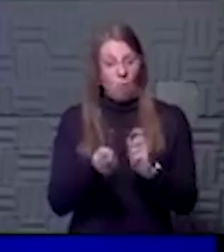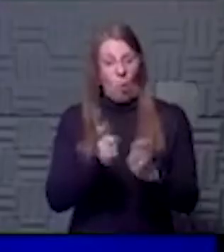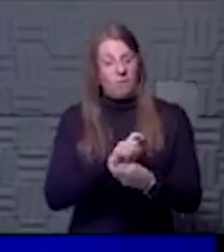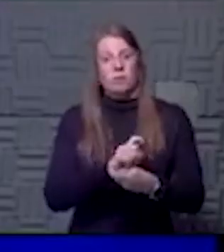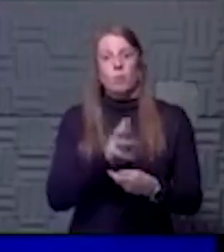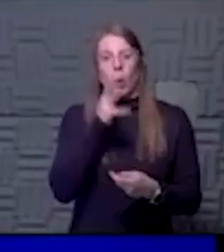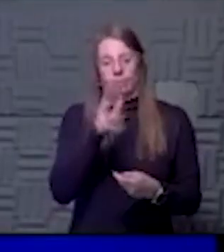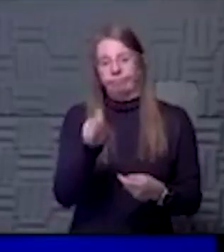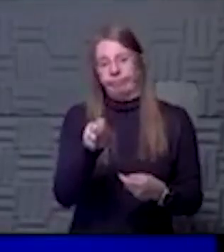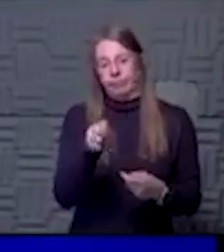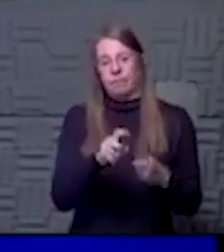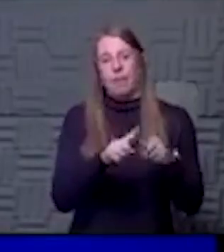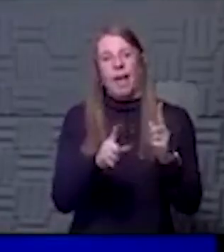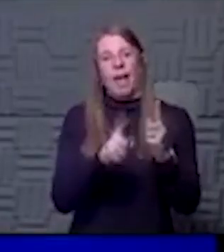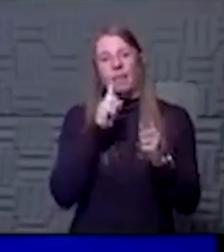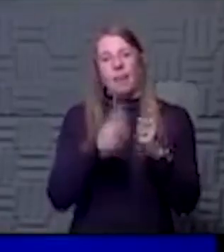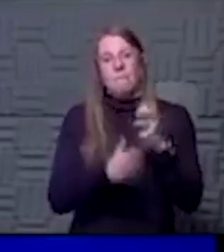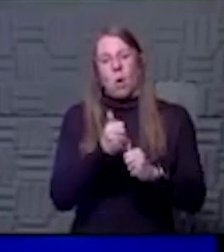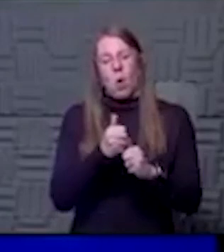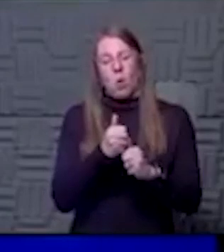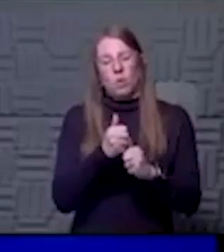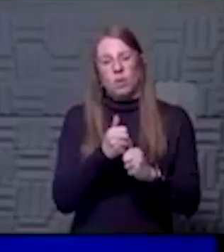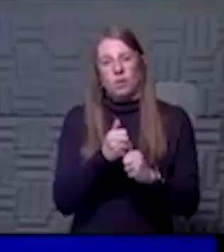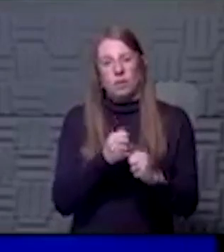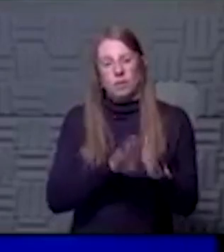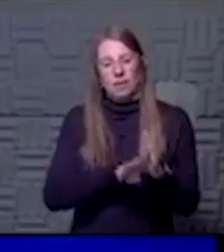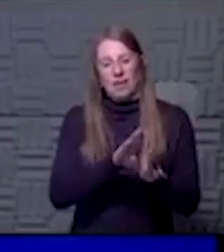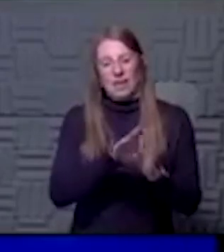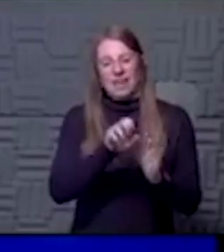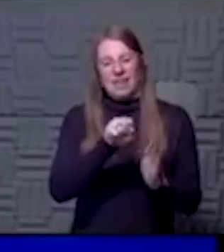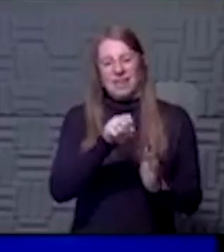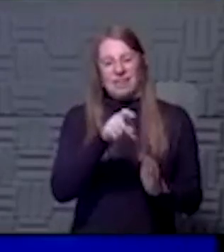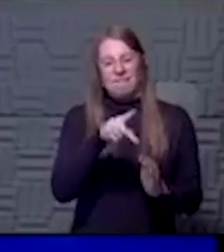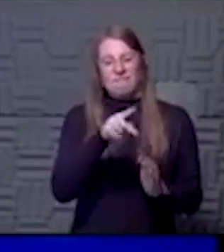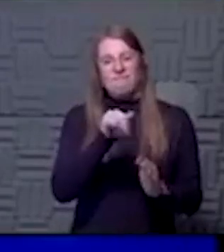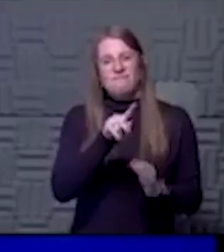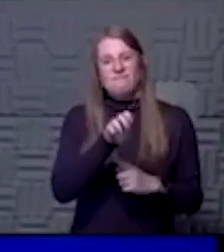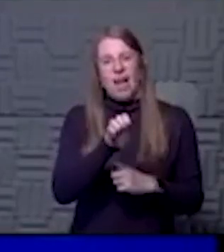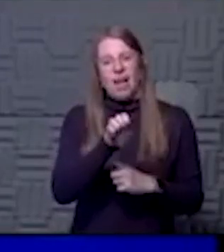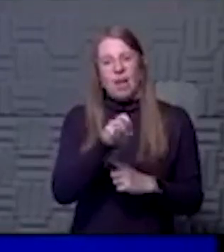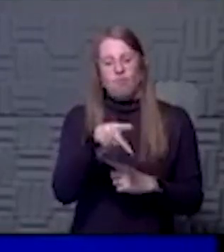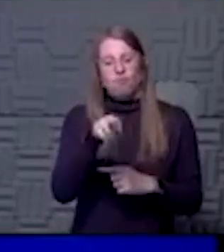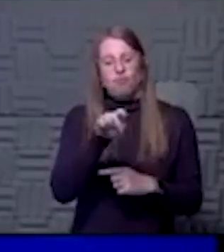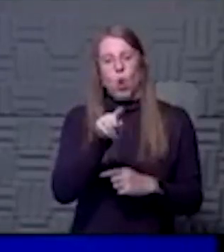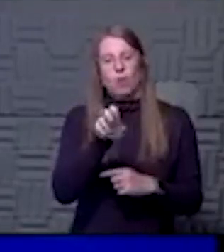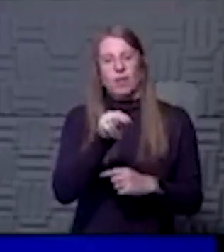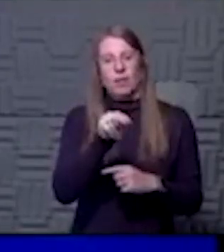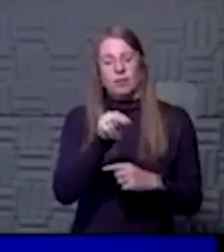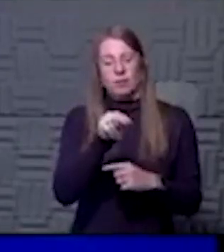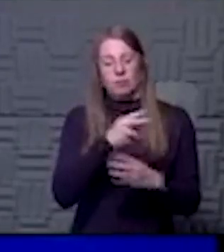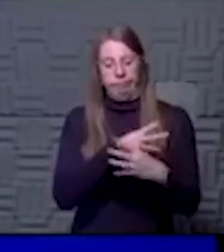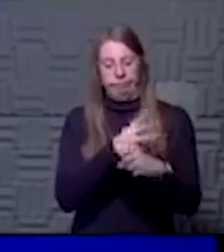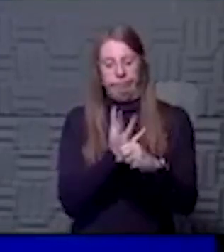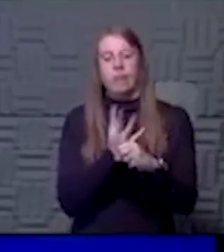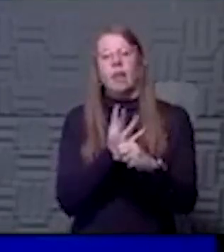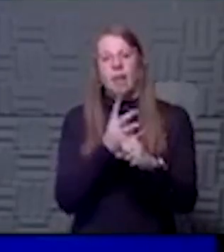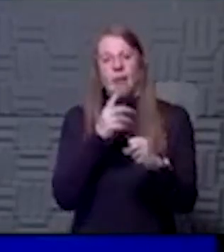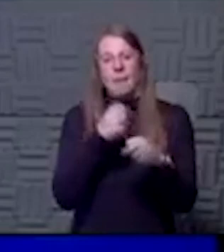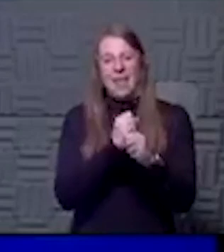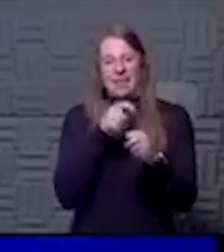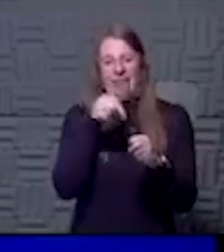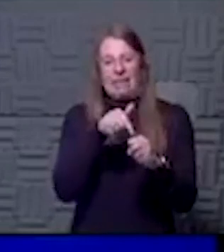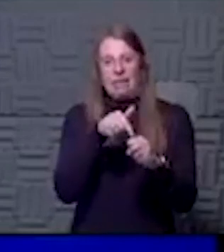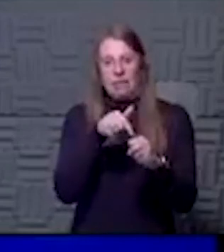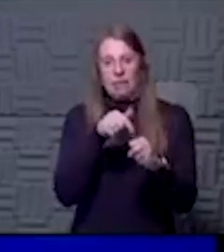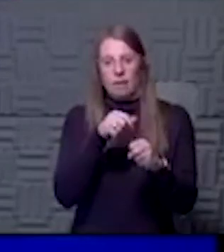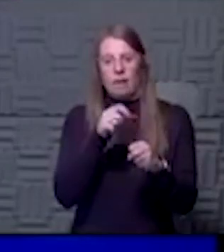but I think most of these are being made toward the spike protein. And the spike protein is the part that makes this coronavirus so bad.